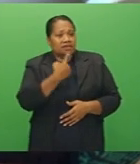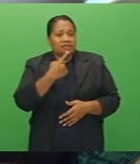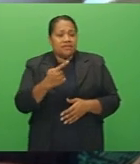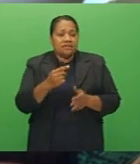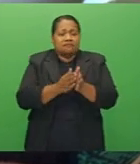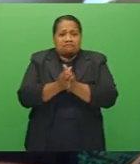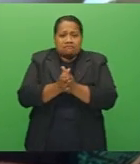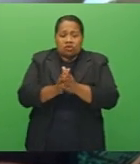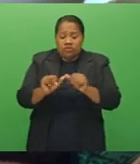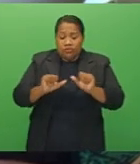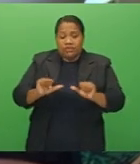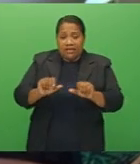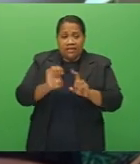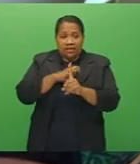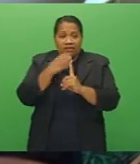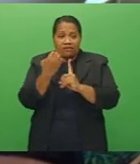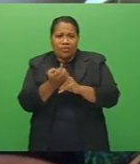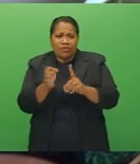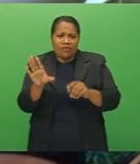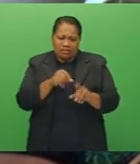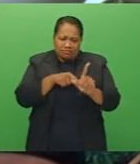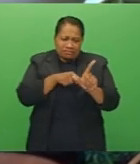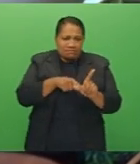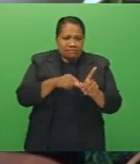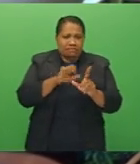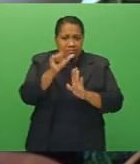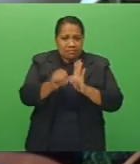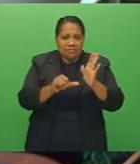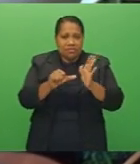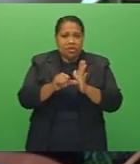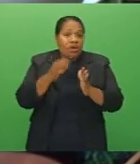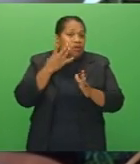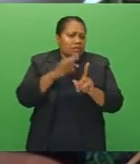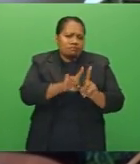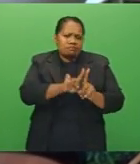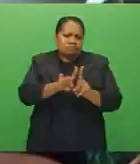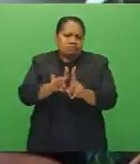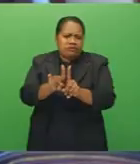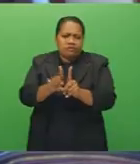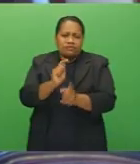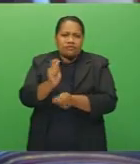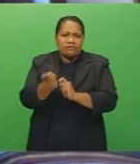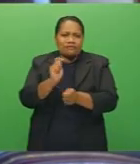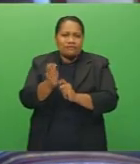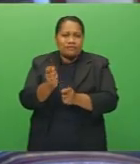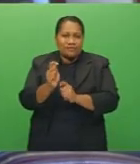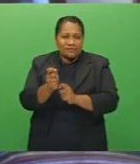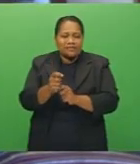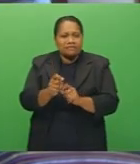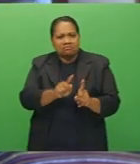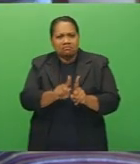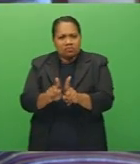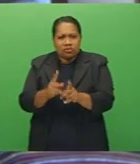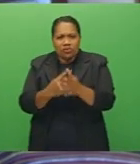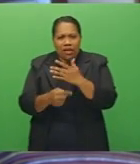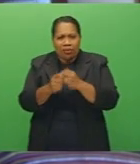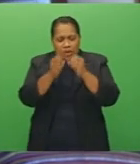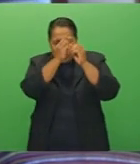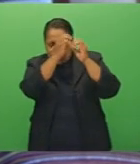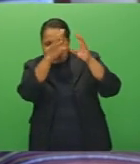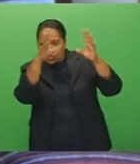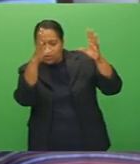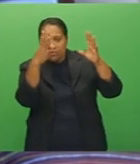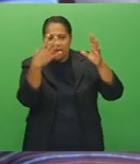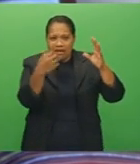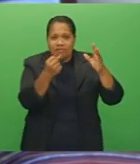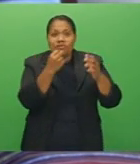environment ignited at a young age when she accompanied her aunts on fishing trips. She adds her dream came true when she was